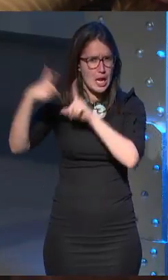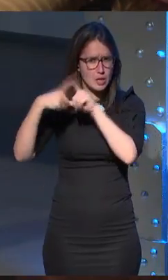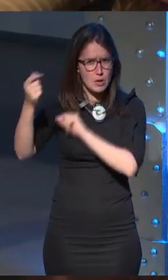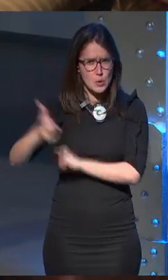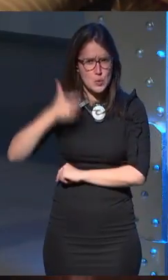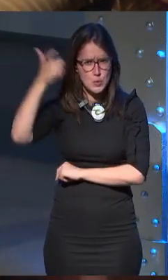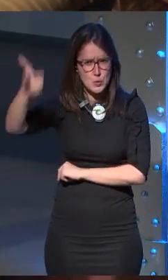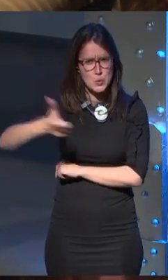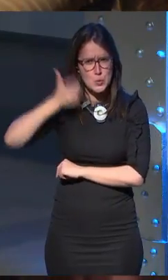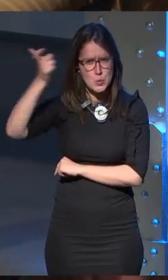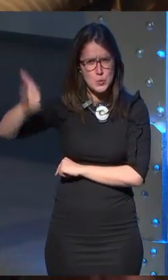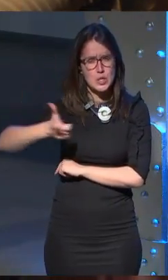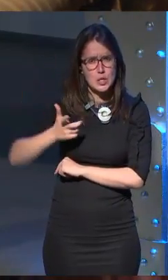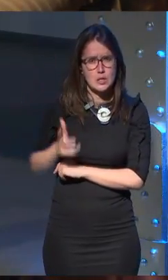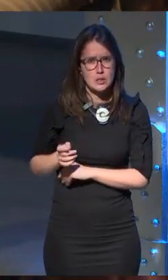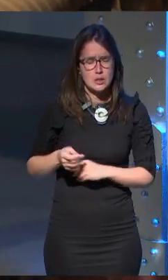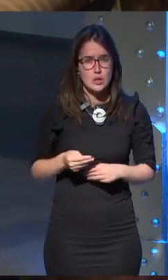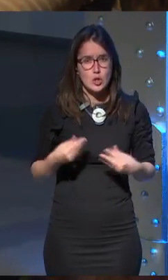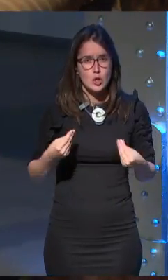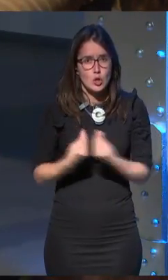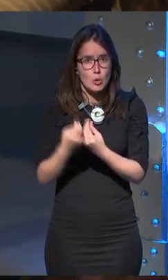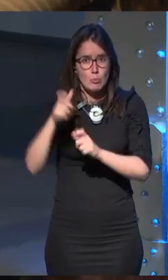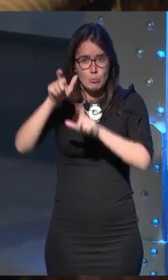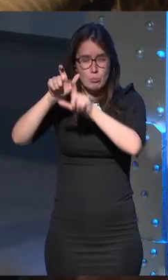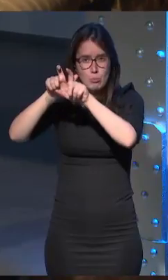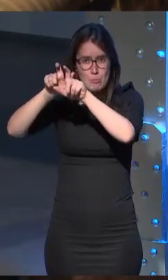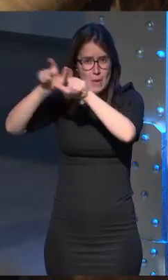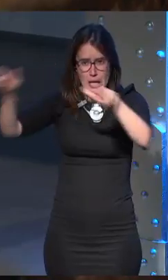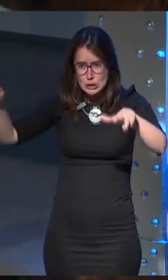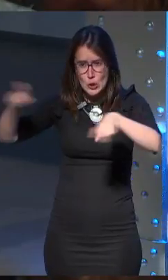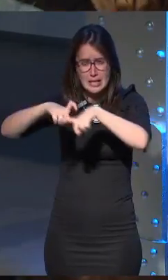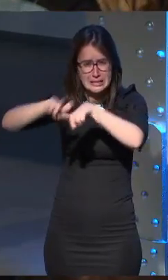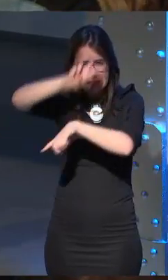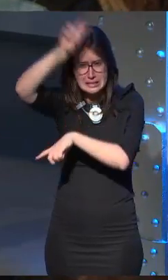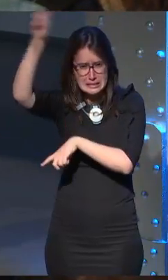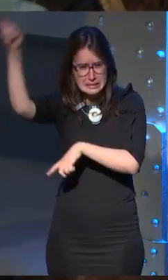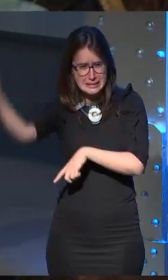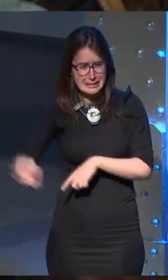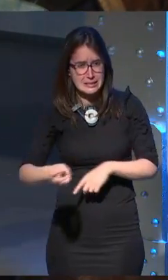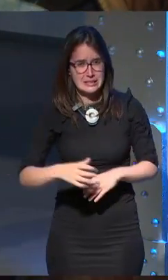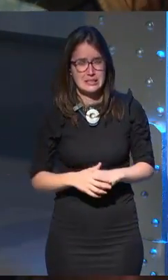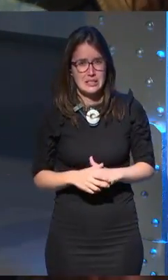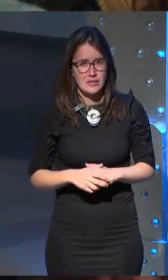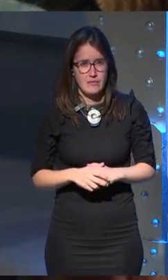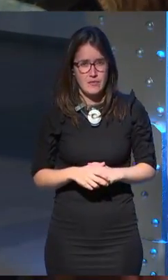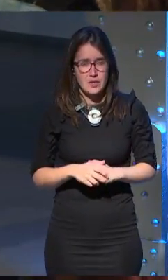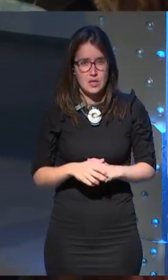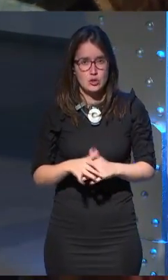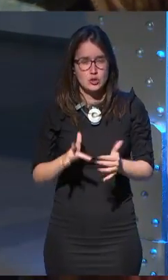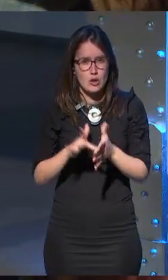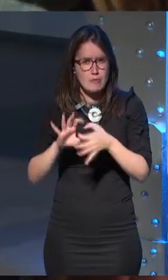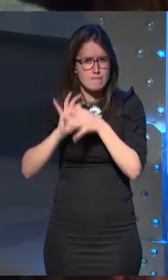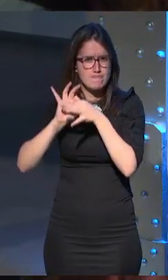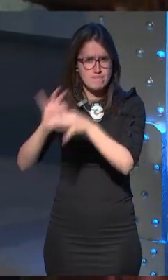spent so long in space with a multi-ethnic population